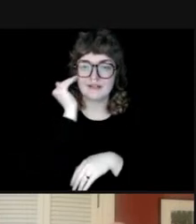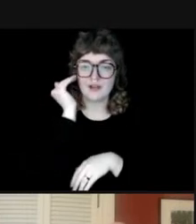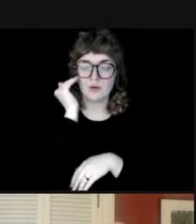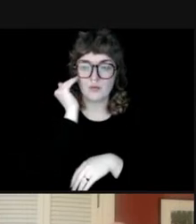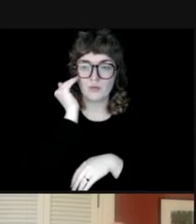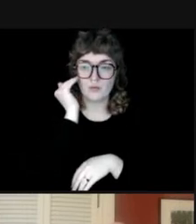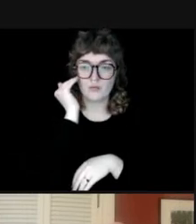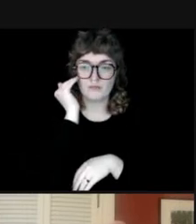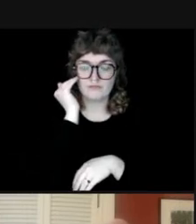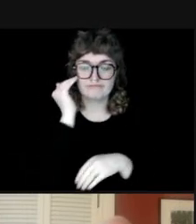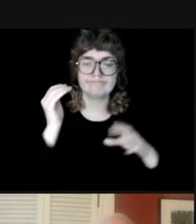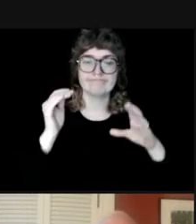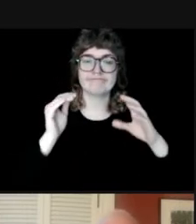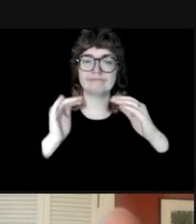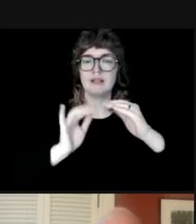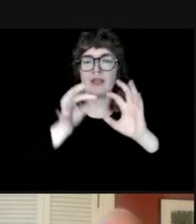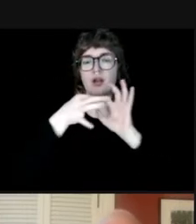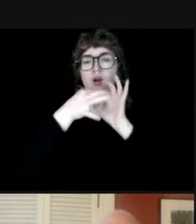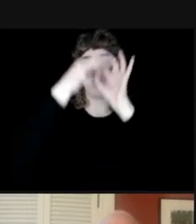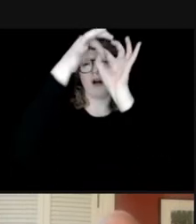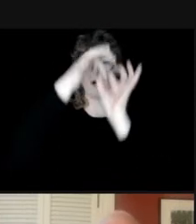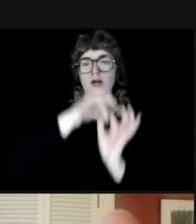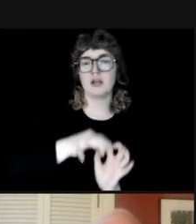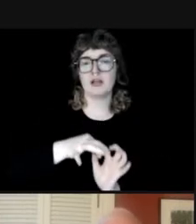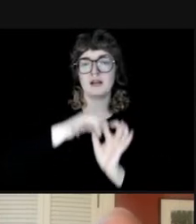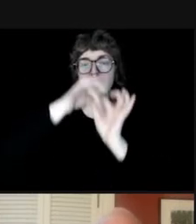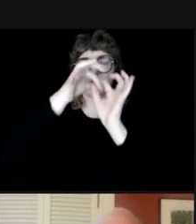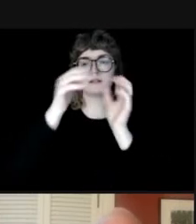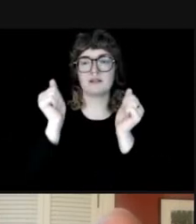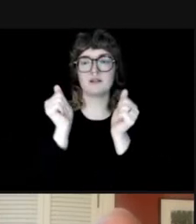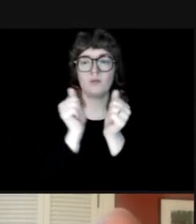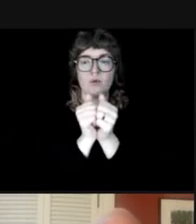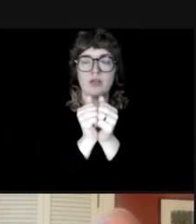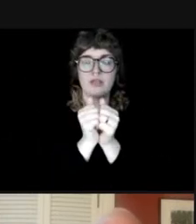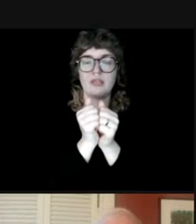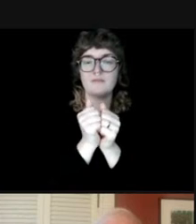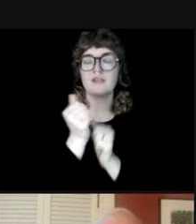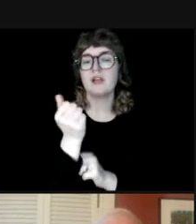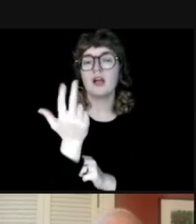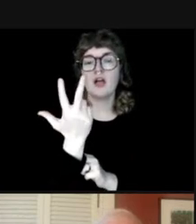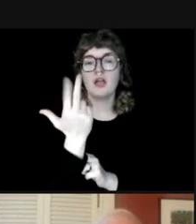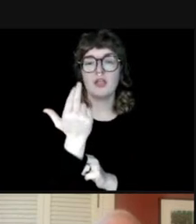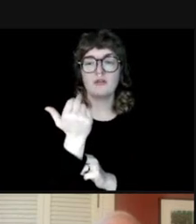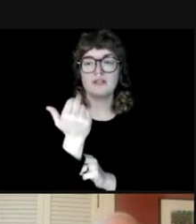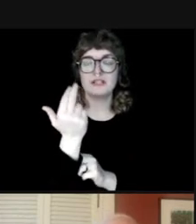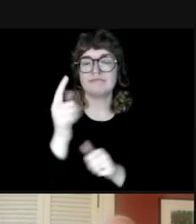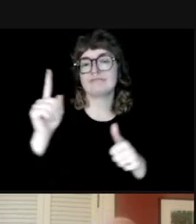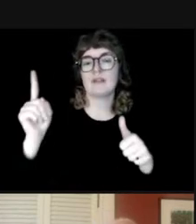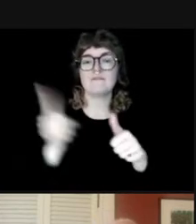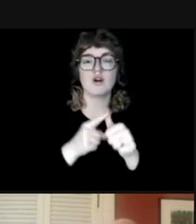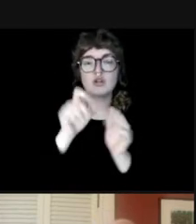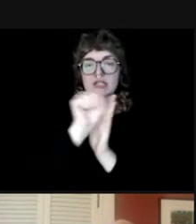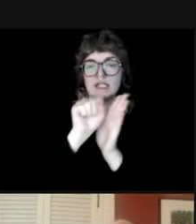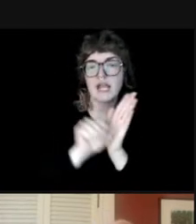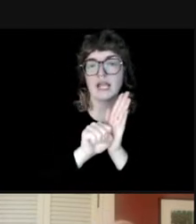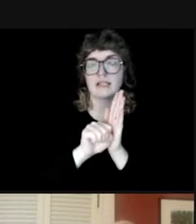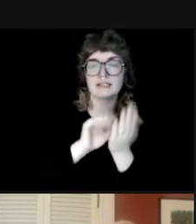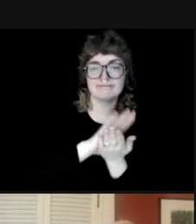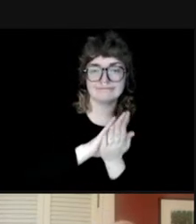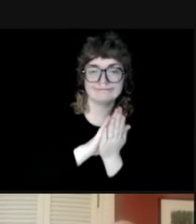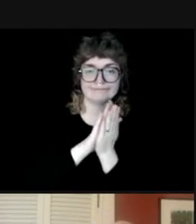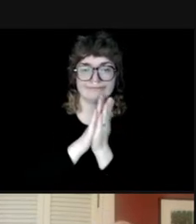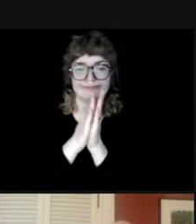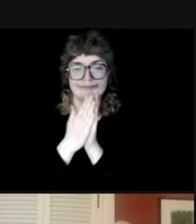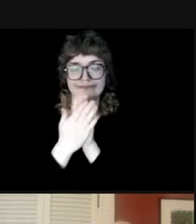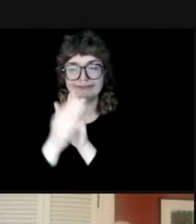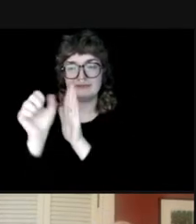fertile spot and important location among the 13 original English colonies that became states on the continent's